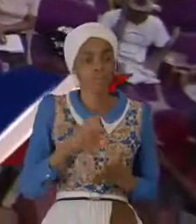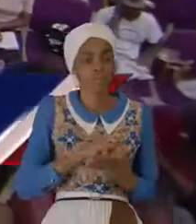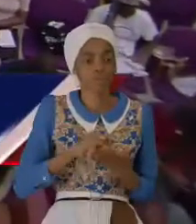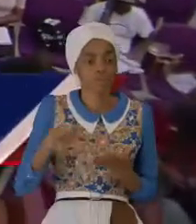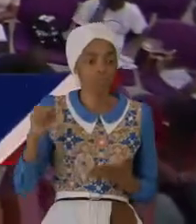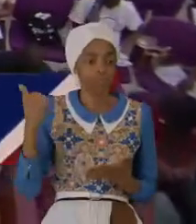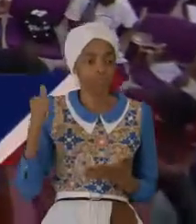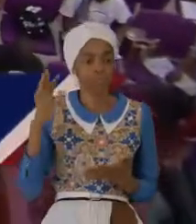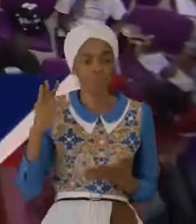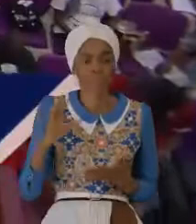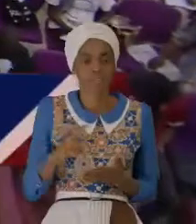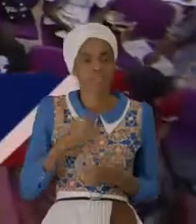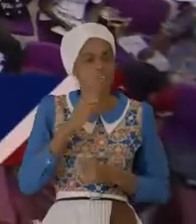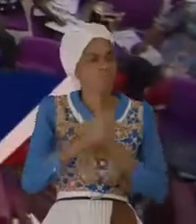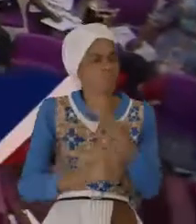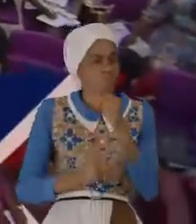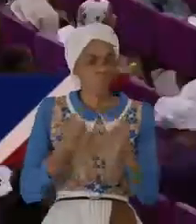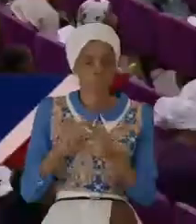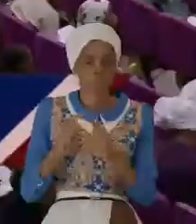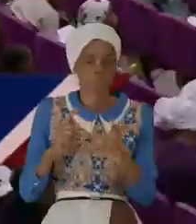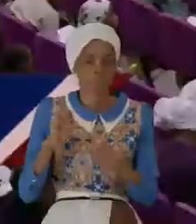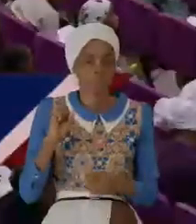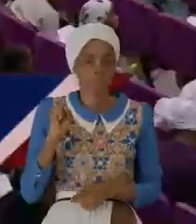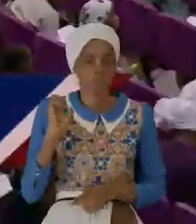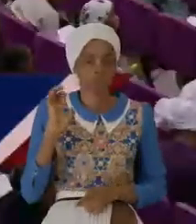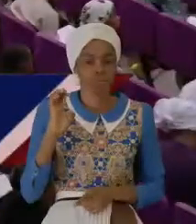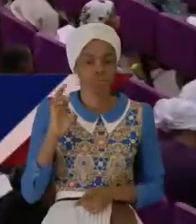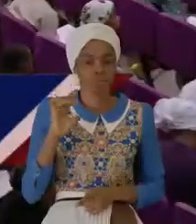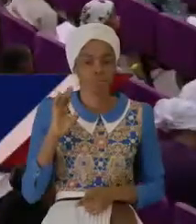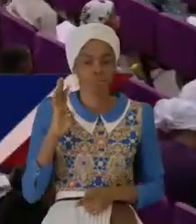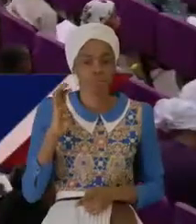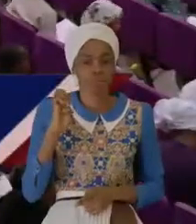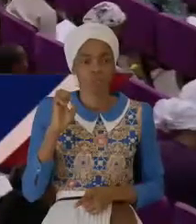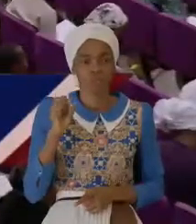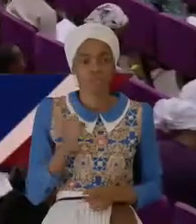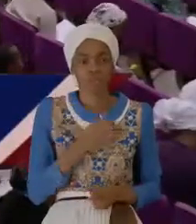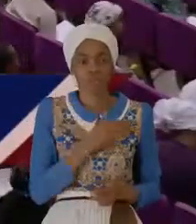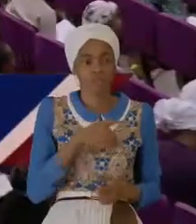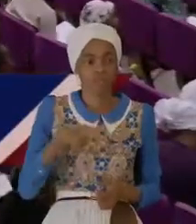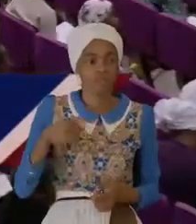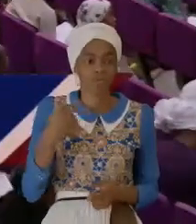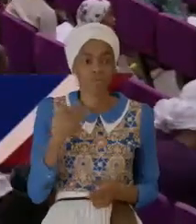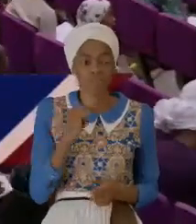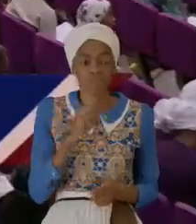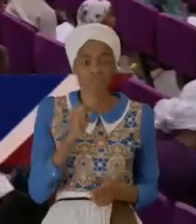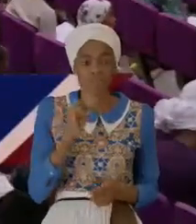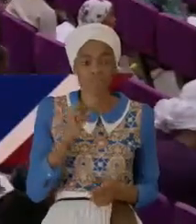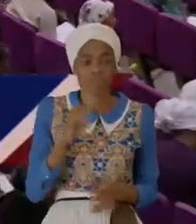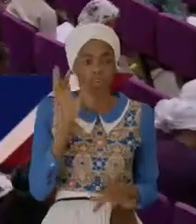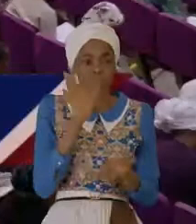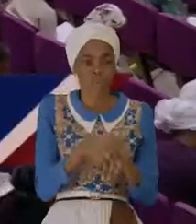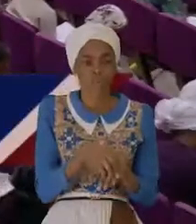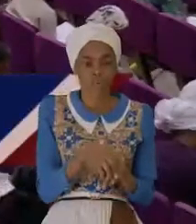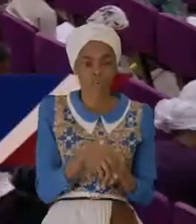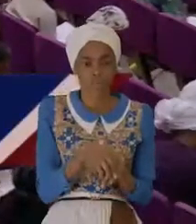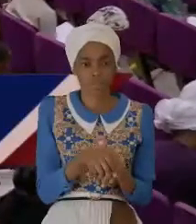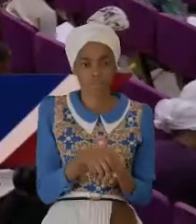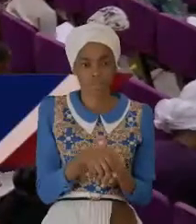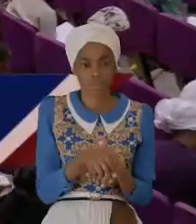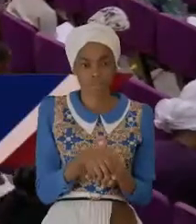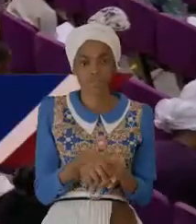one to you scribes and Pharisees Hypocrites now you understand